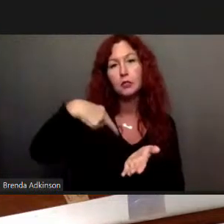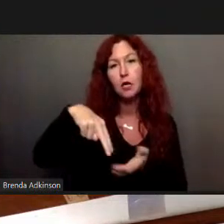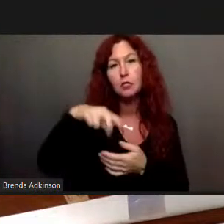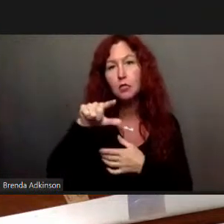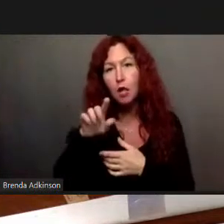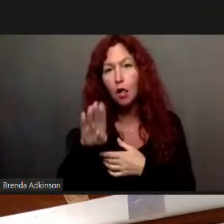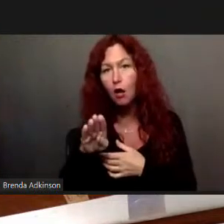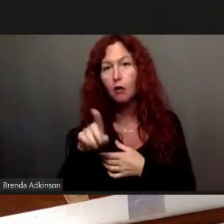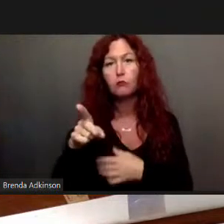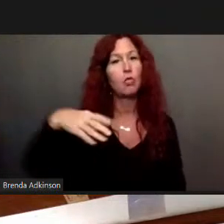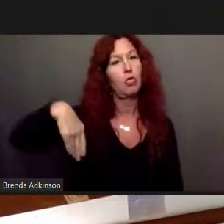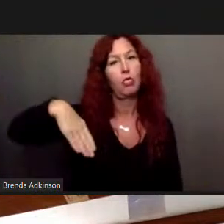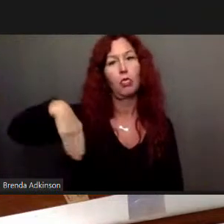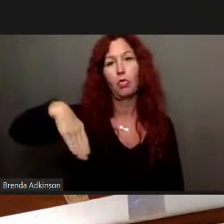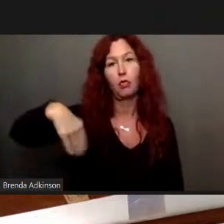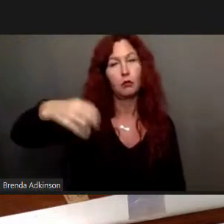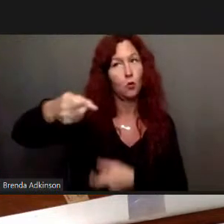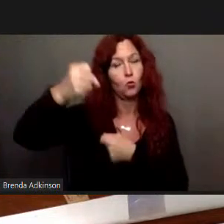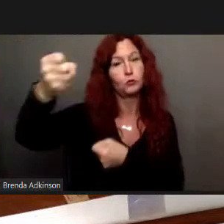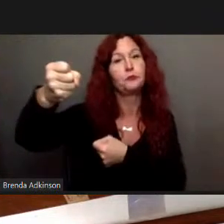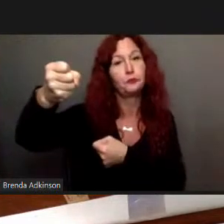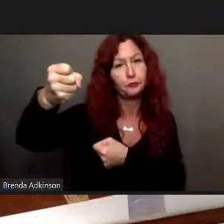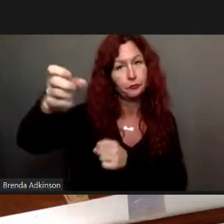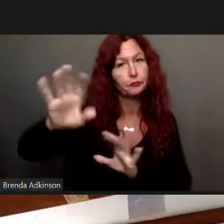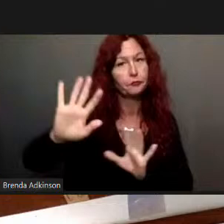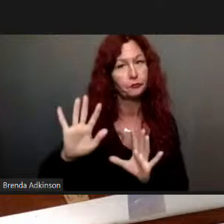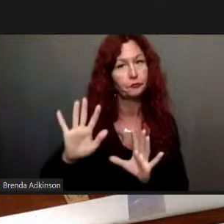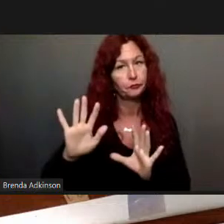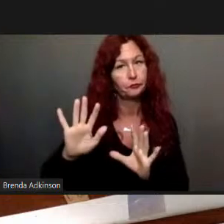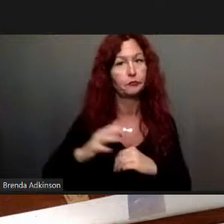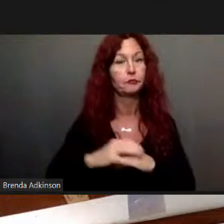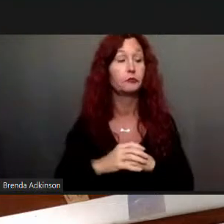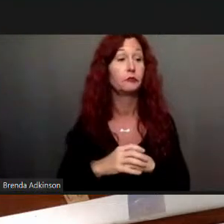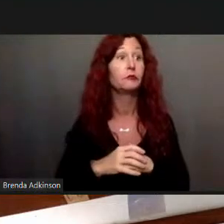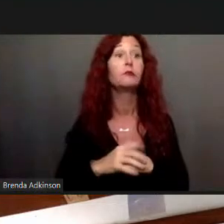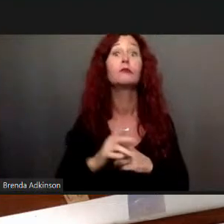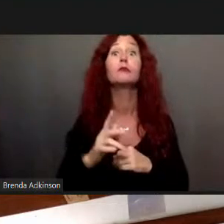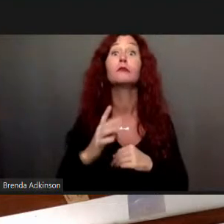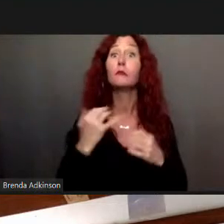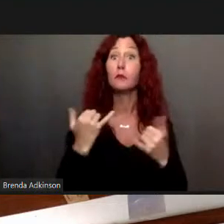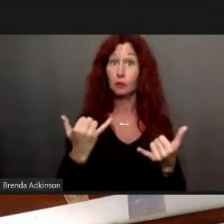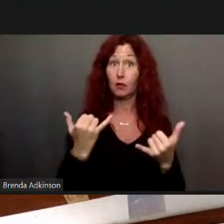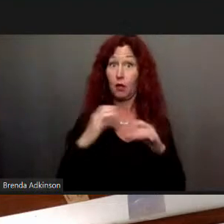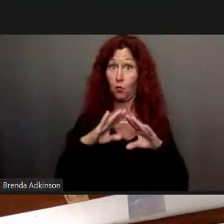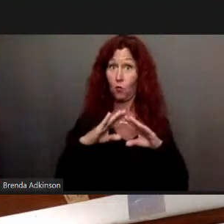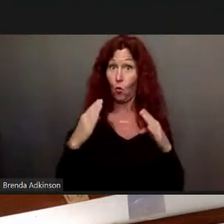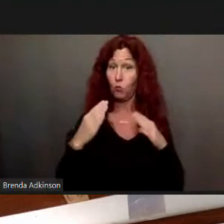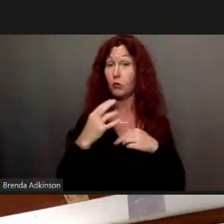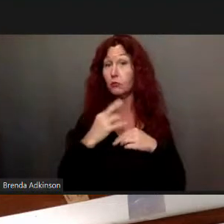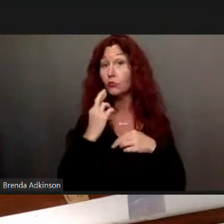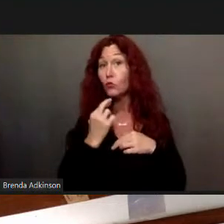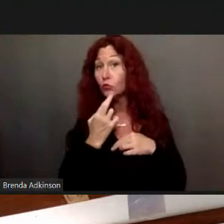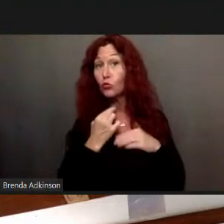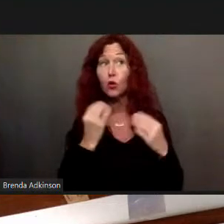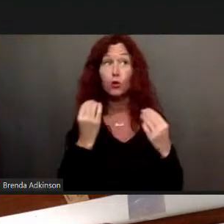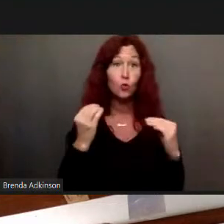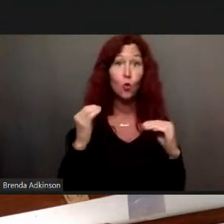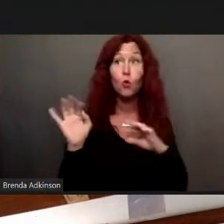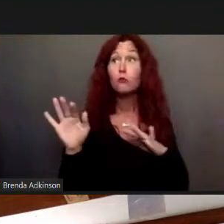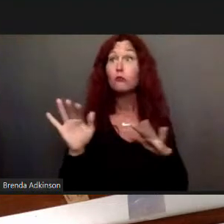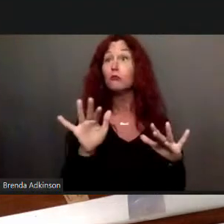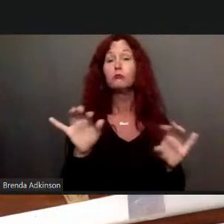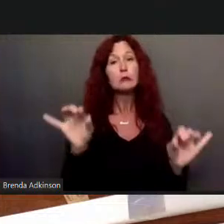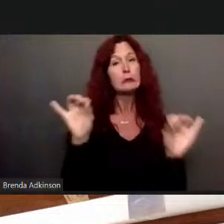And so we're not going to do that. And so things that are open, if they follow the rules, it is safe to be open. Bars